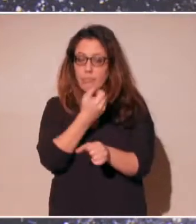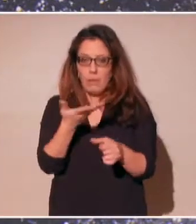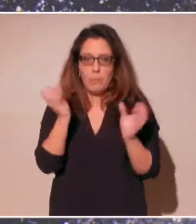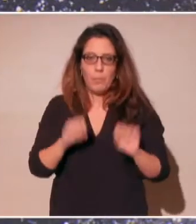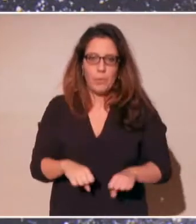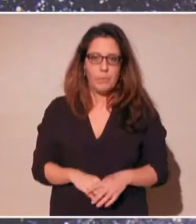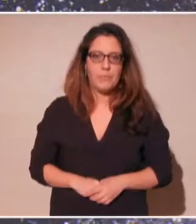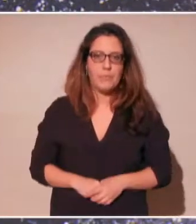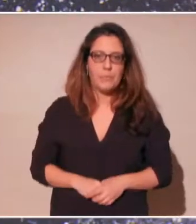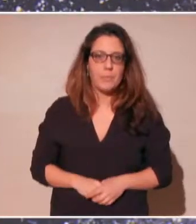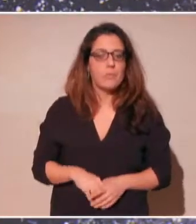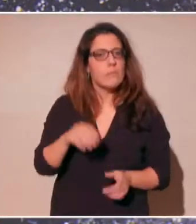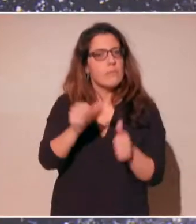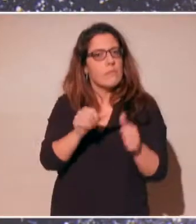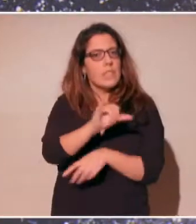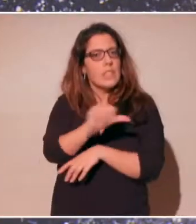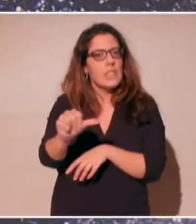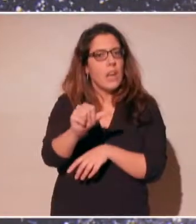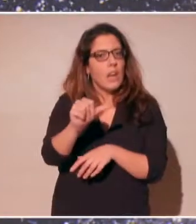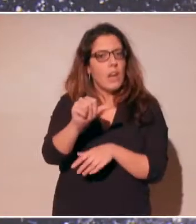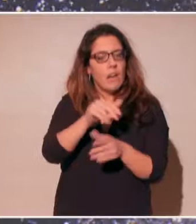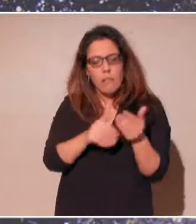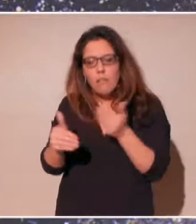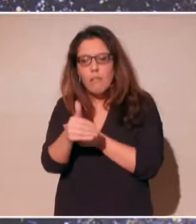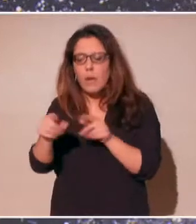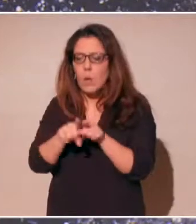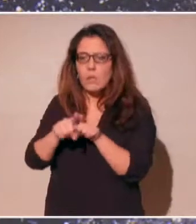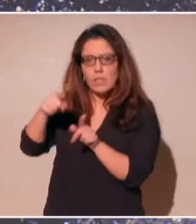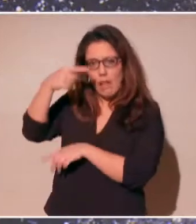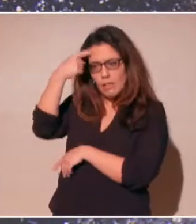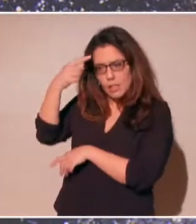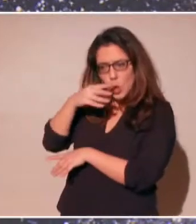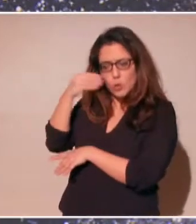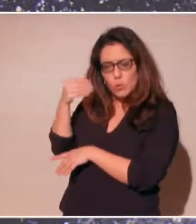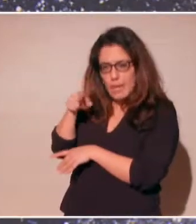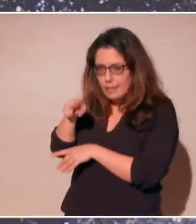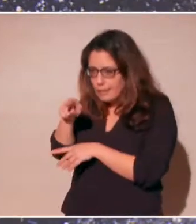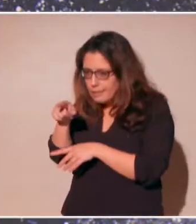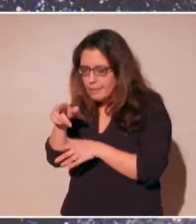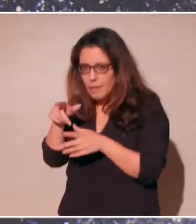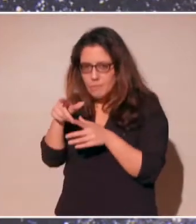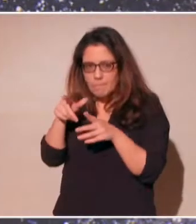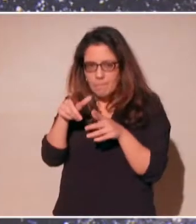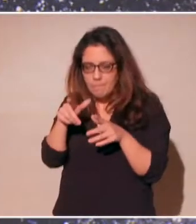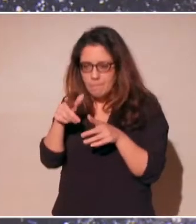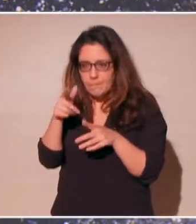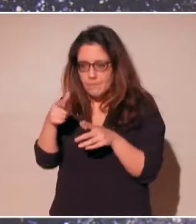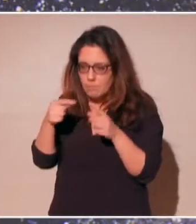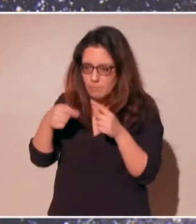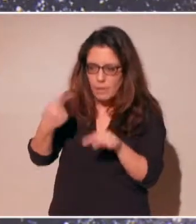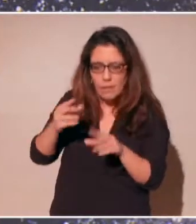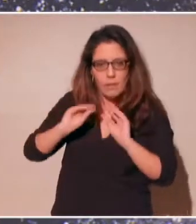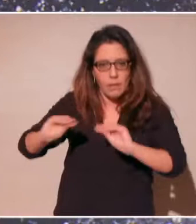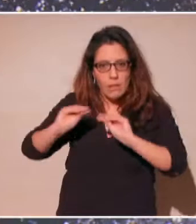And in this way, artificial intelligence will really be integrated. And after all, it's a wager on how